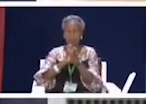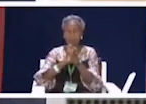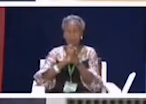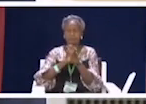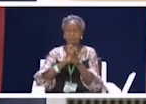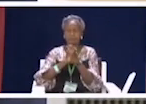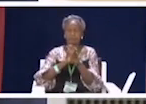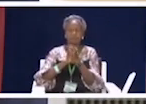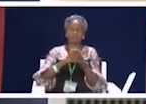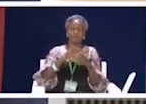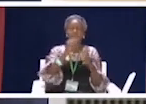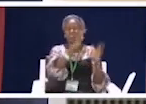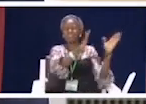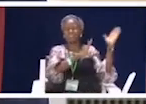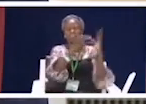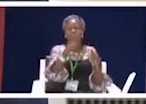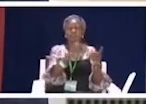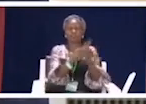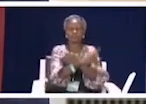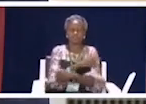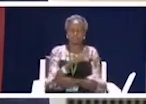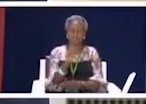Lord. The Ancient of Days.